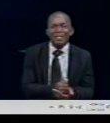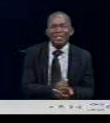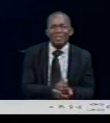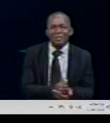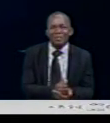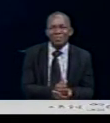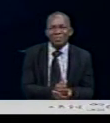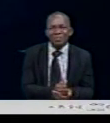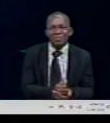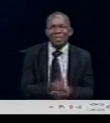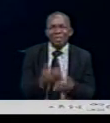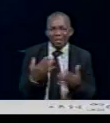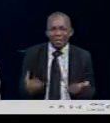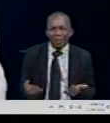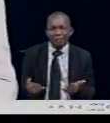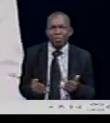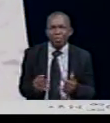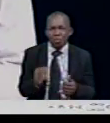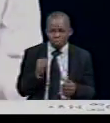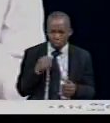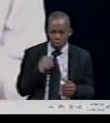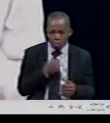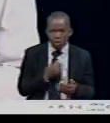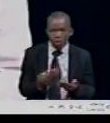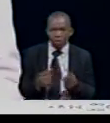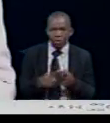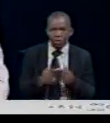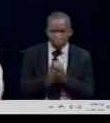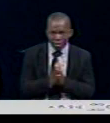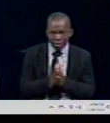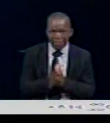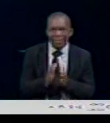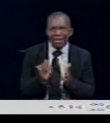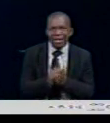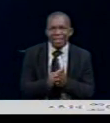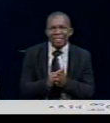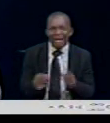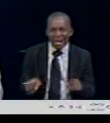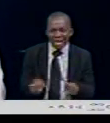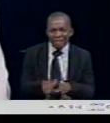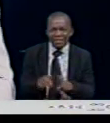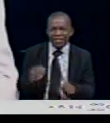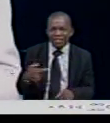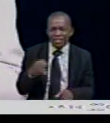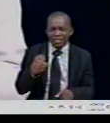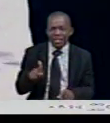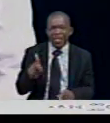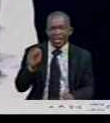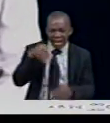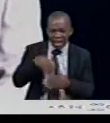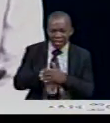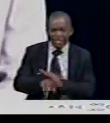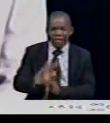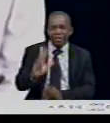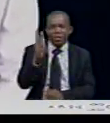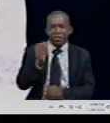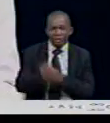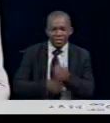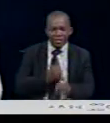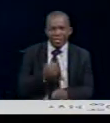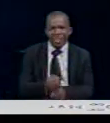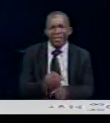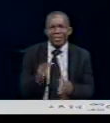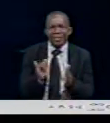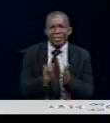Amen. Now we want to pray as GCK enters his third year. We want to pray the Lord will